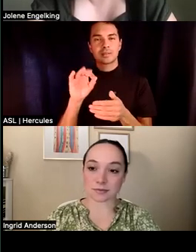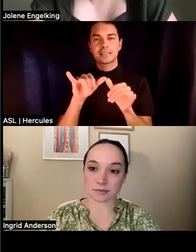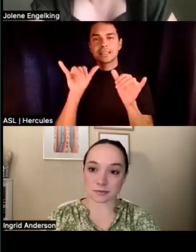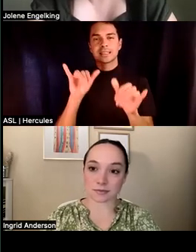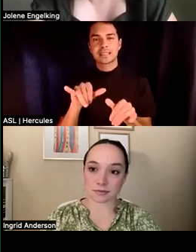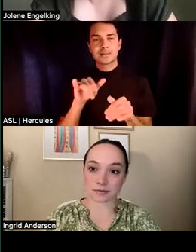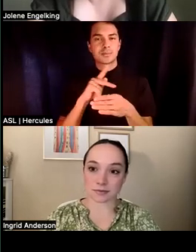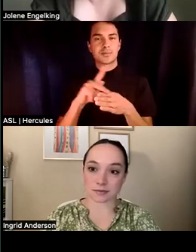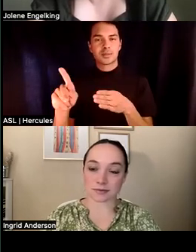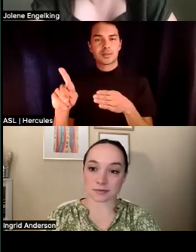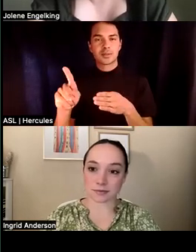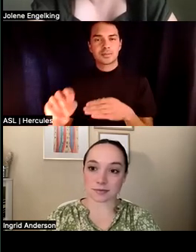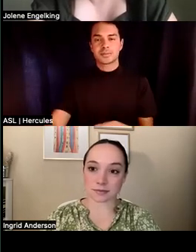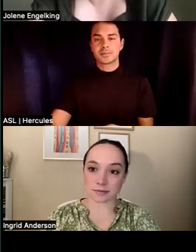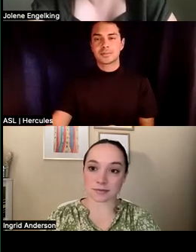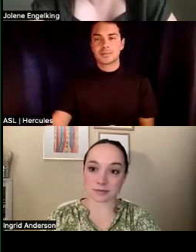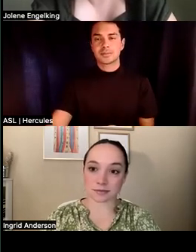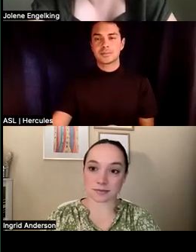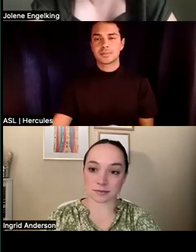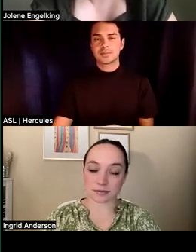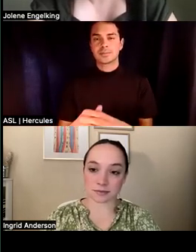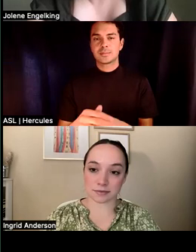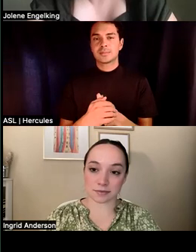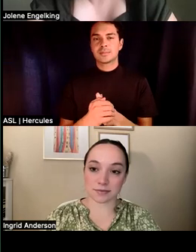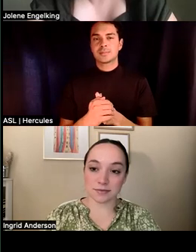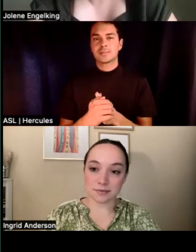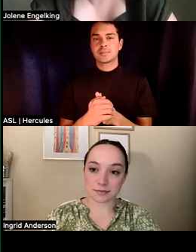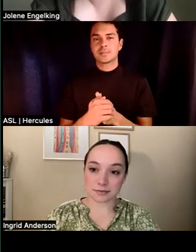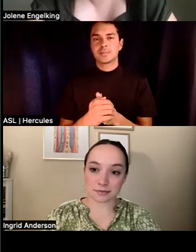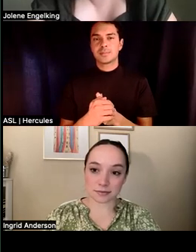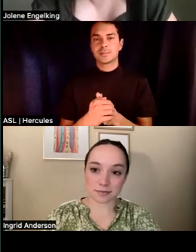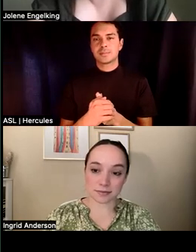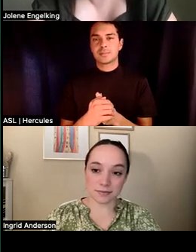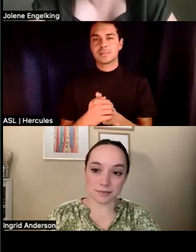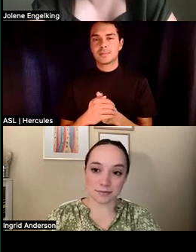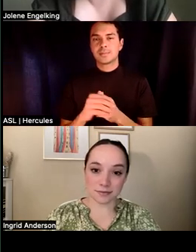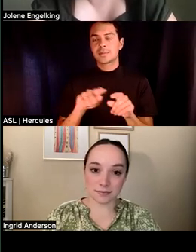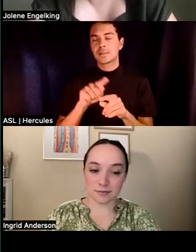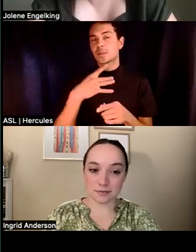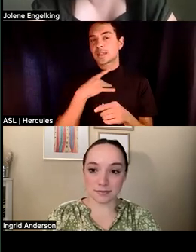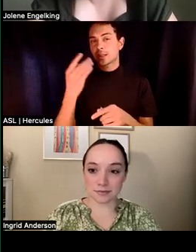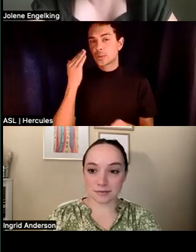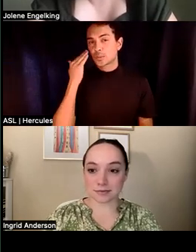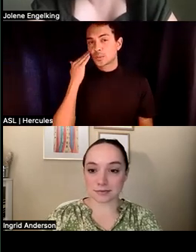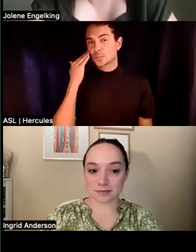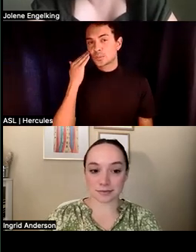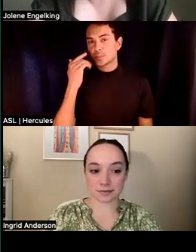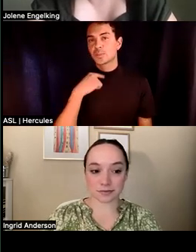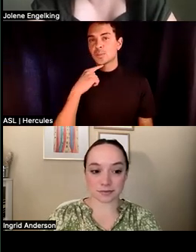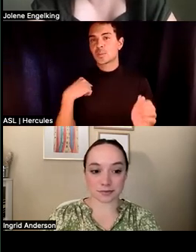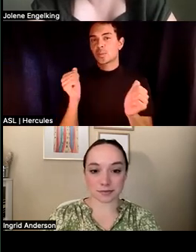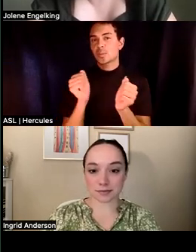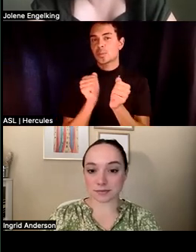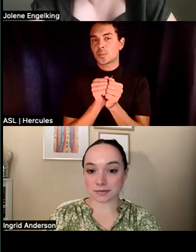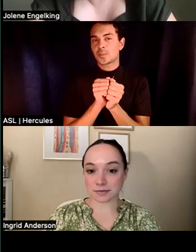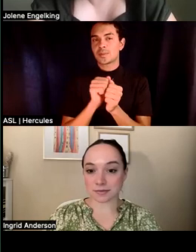professional, best do this. And so as you likely know, we are with the Minnesota Indian Women's Sexual